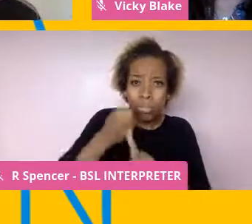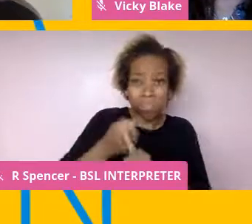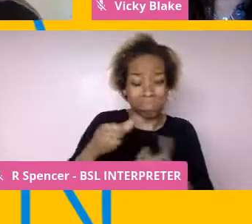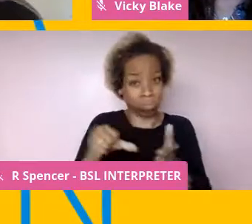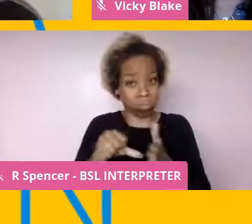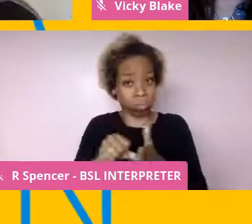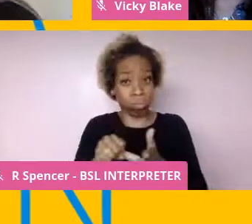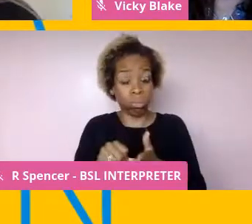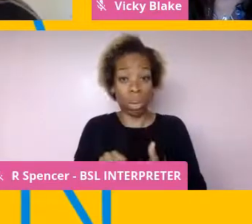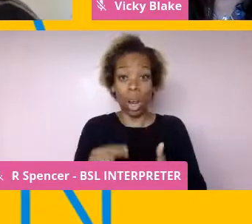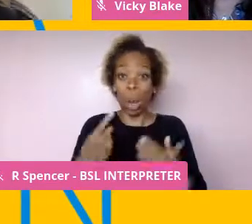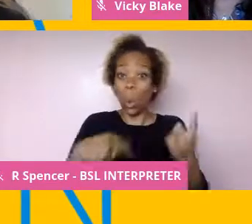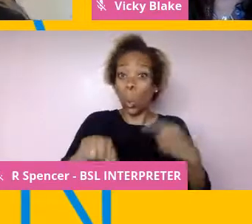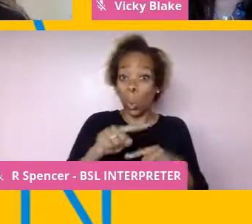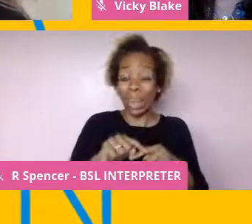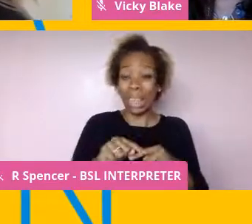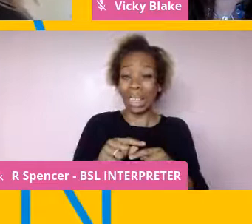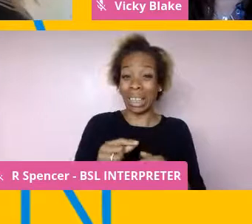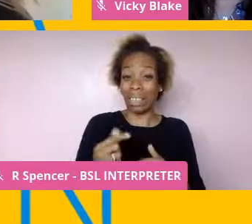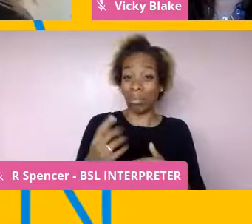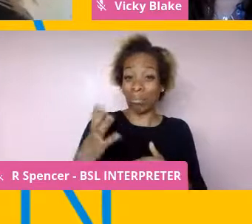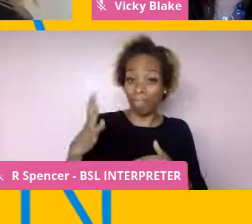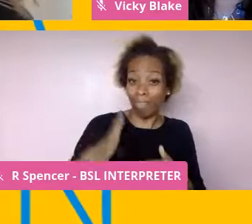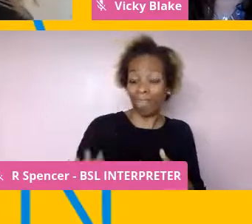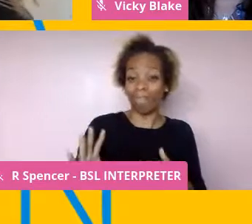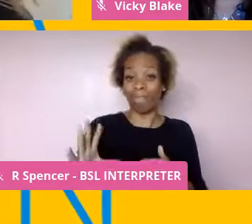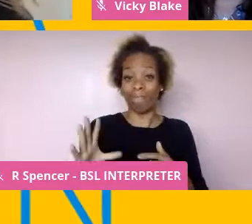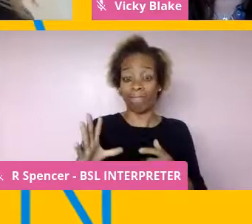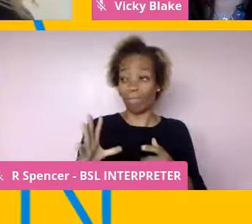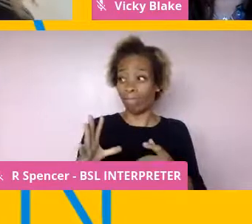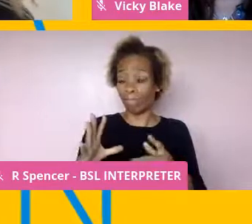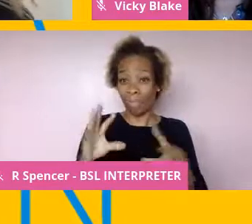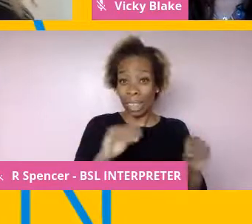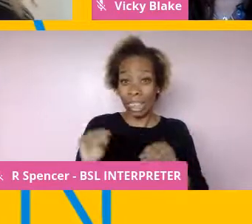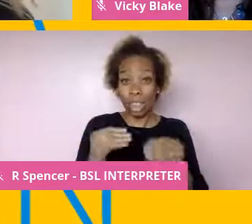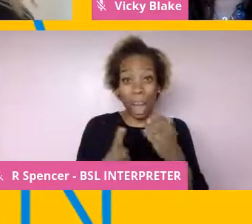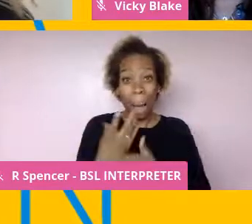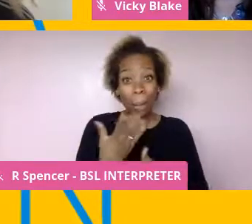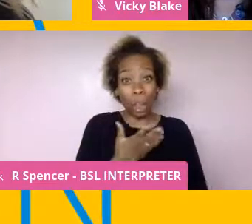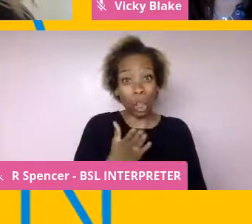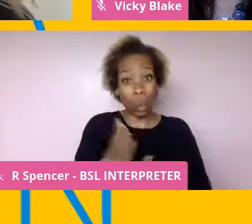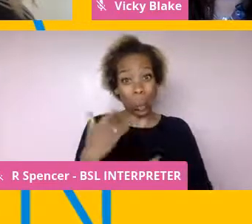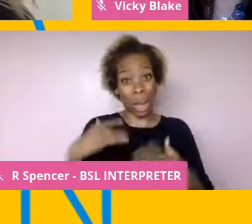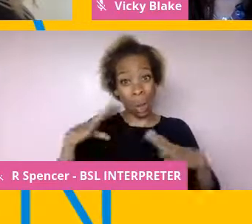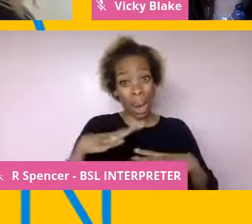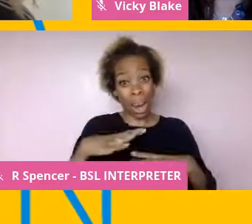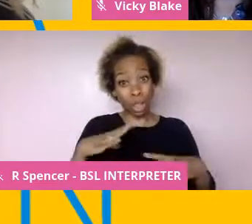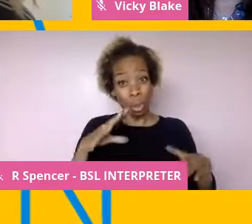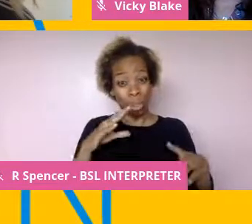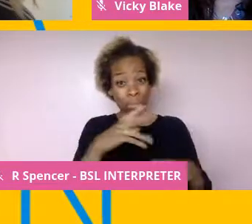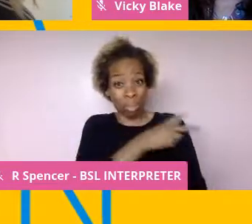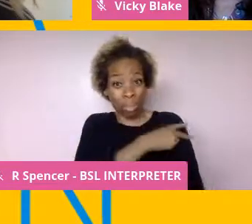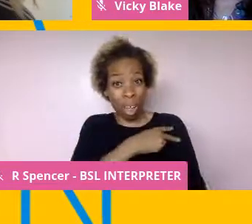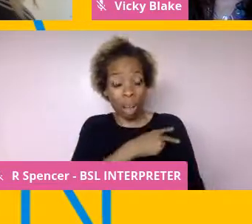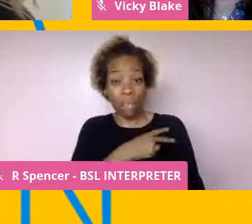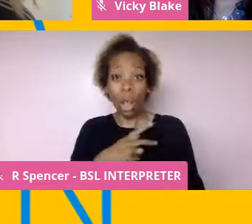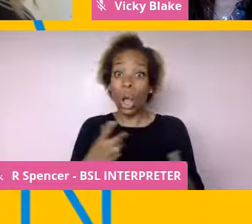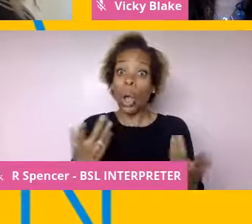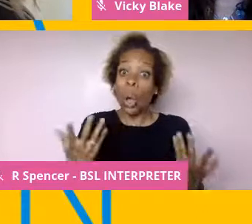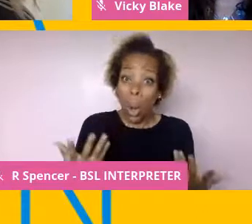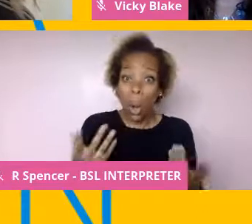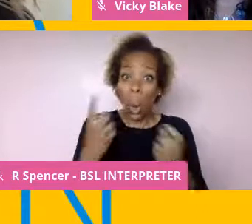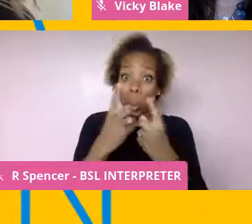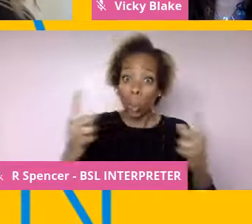of the teaching happens through casualised staff means that actually the university was able to could be brought to the